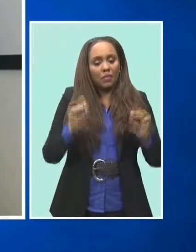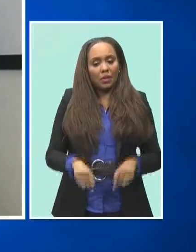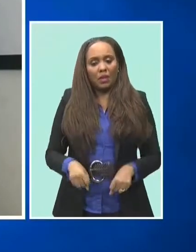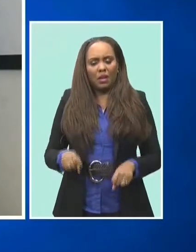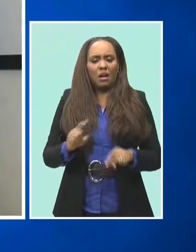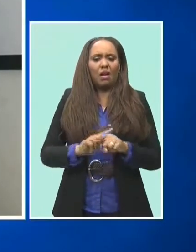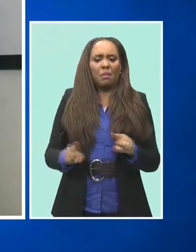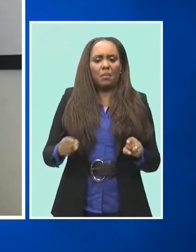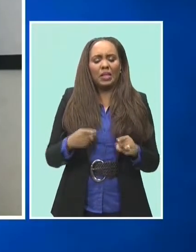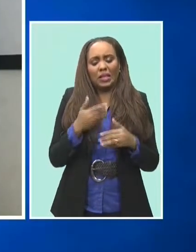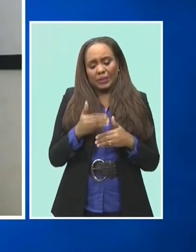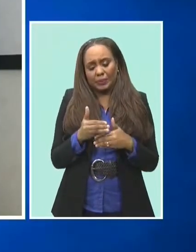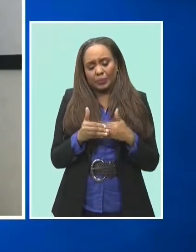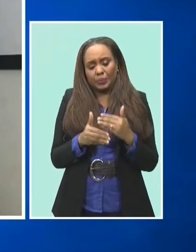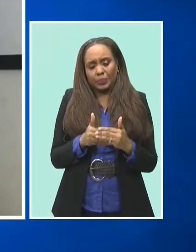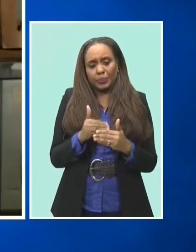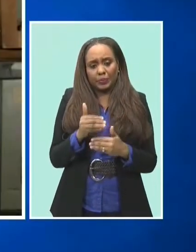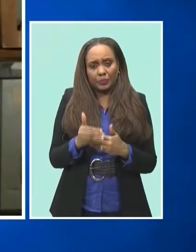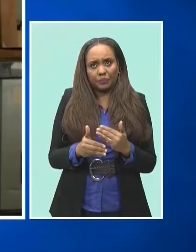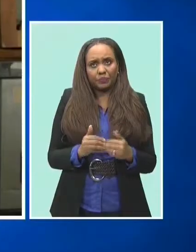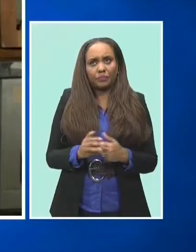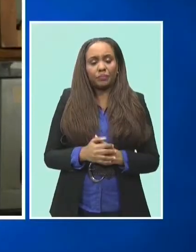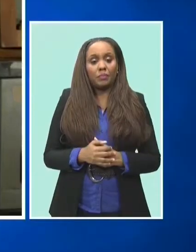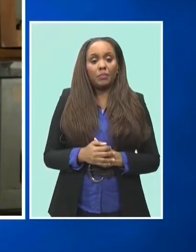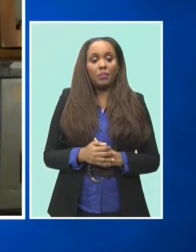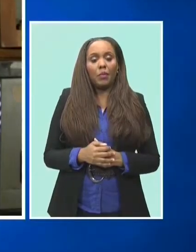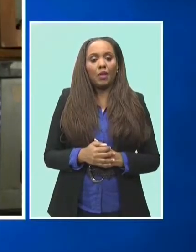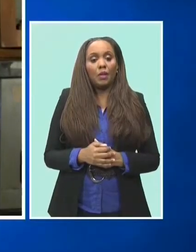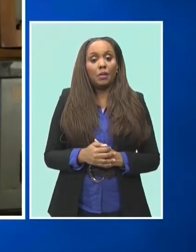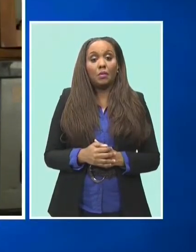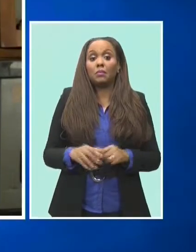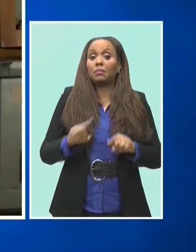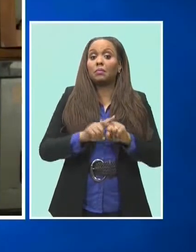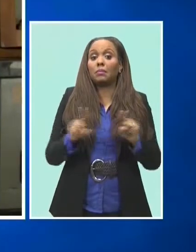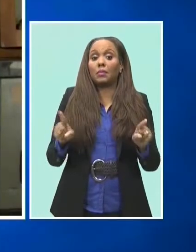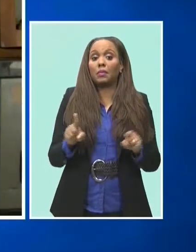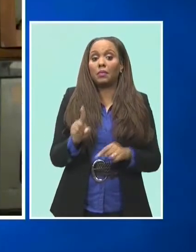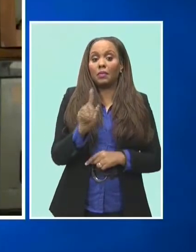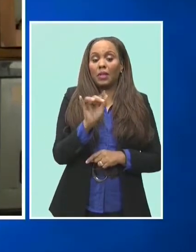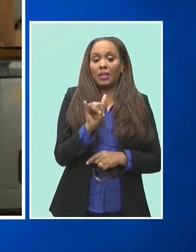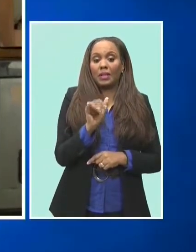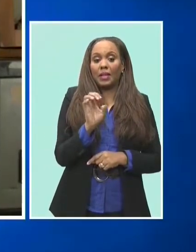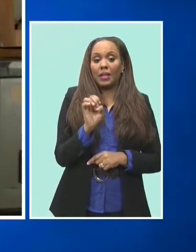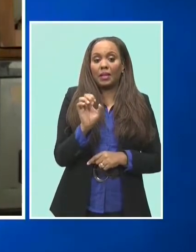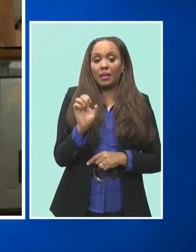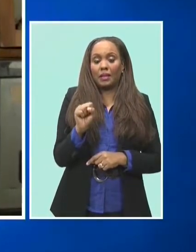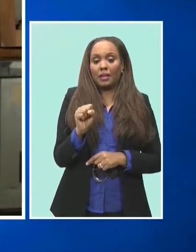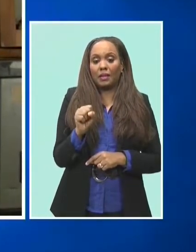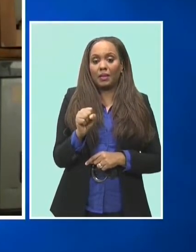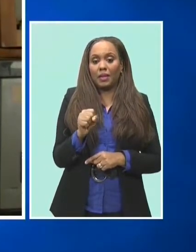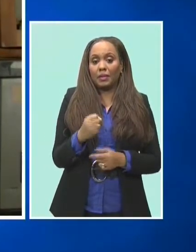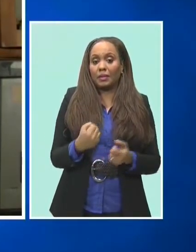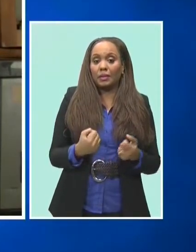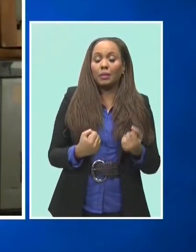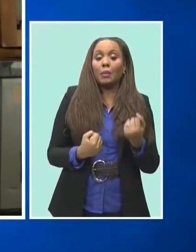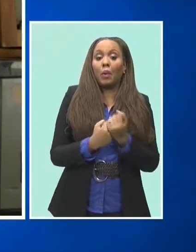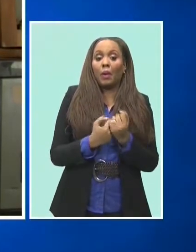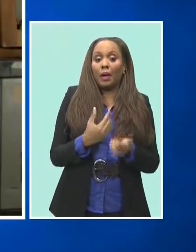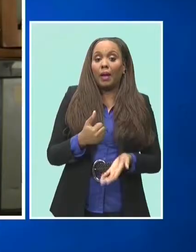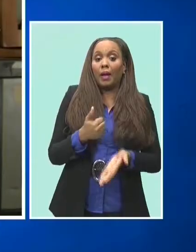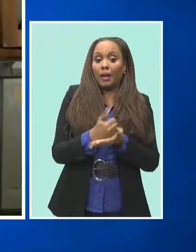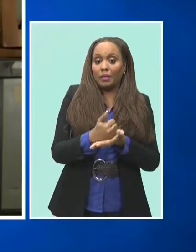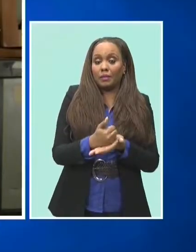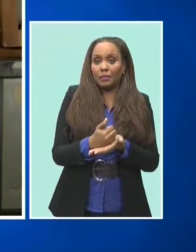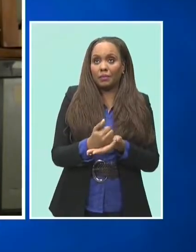takes a little while sometimes. One thing she didn't have problems getting was assistance from Yes. In terms of